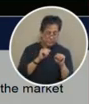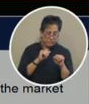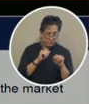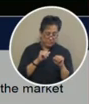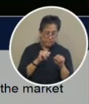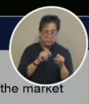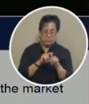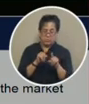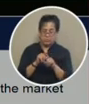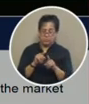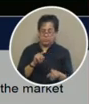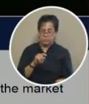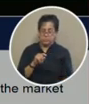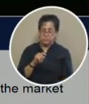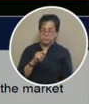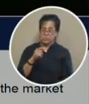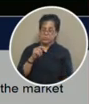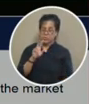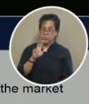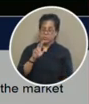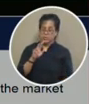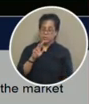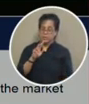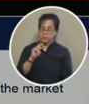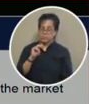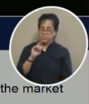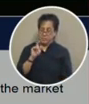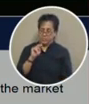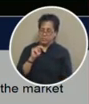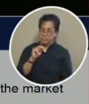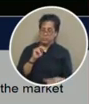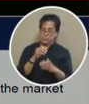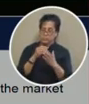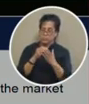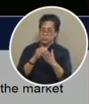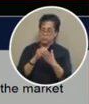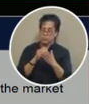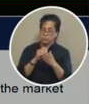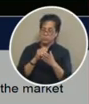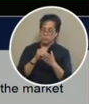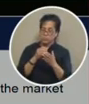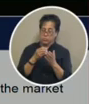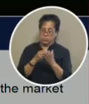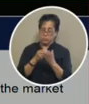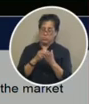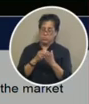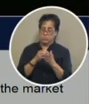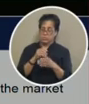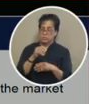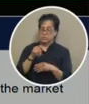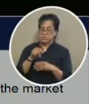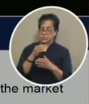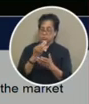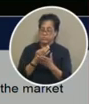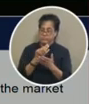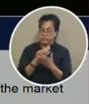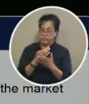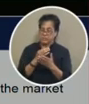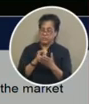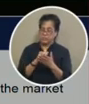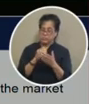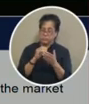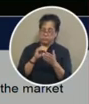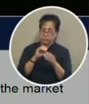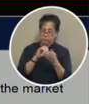We also created almost $3 million in a recently budget stabilization fund that was put in place and